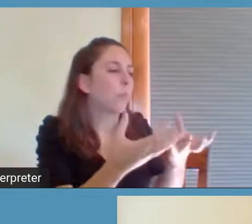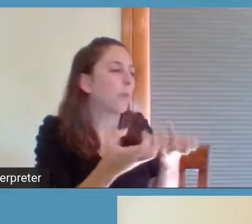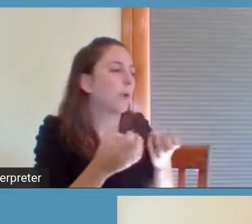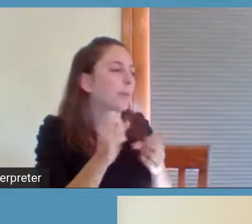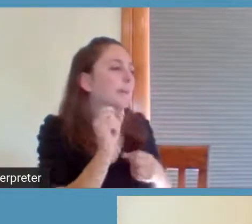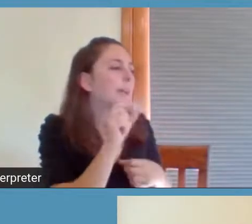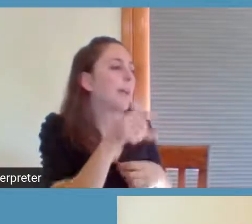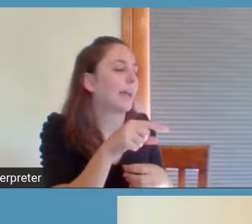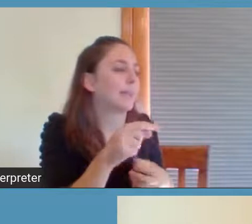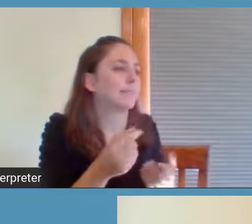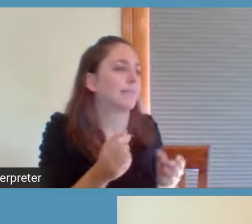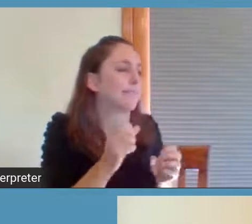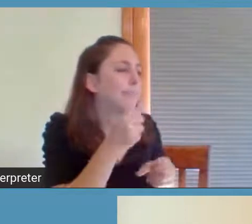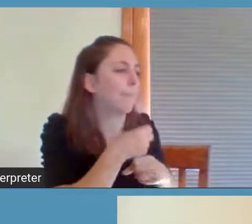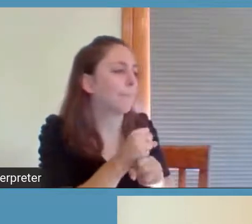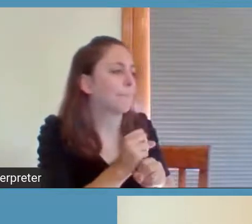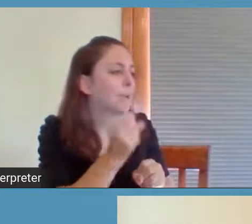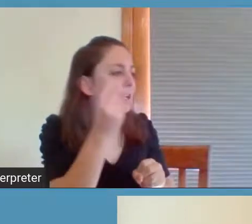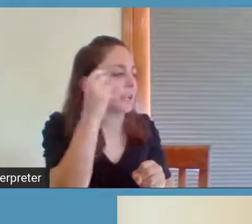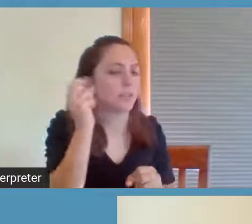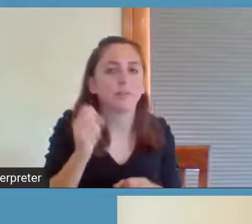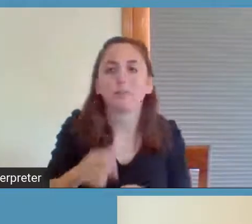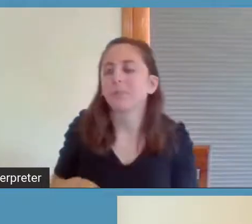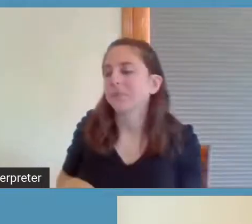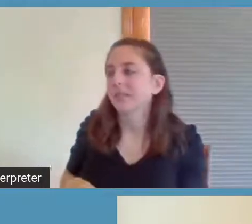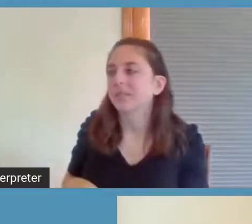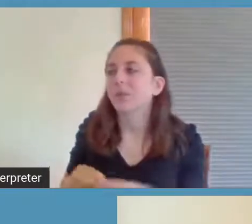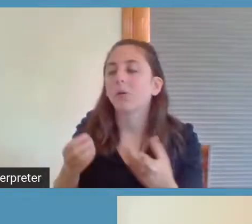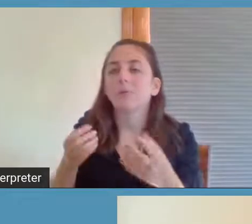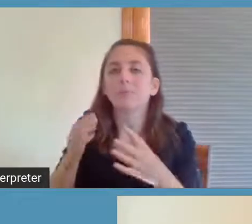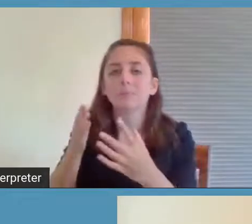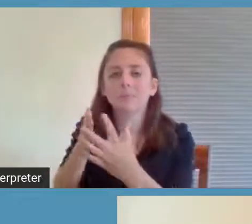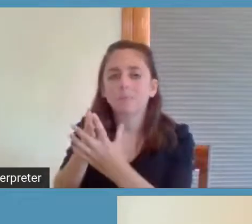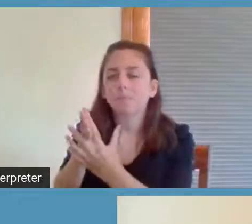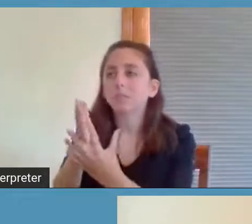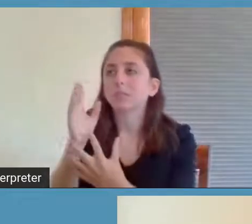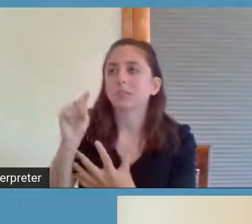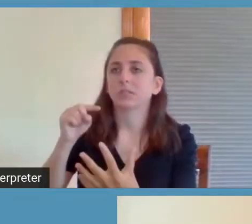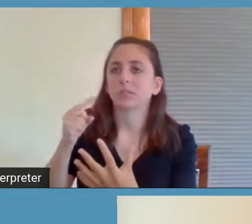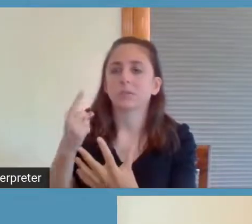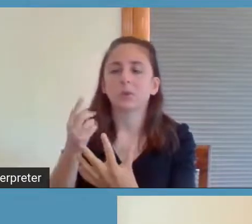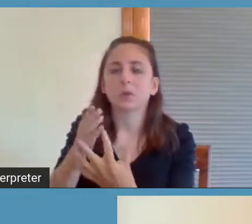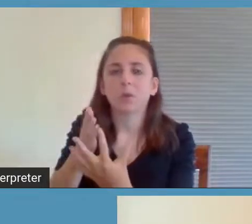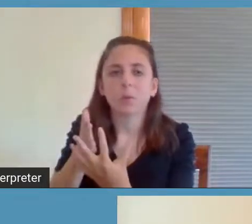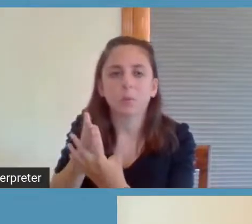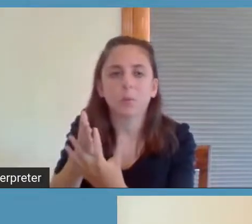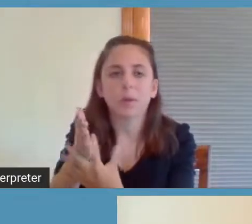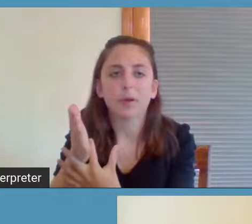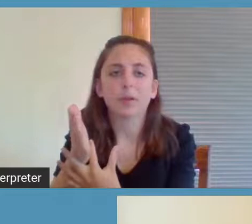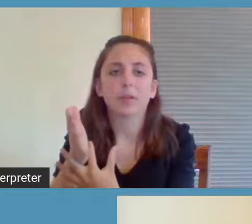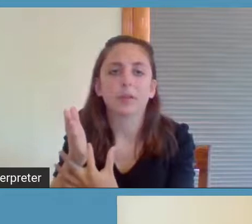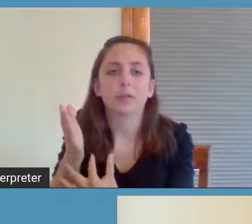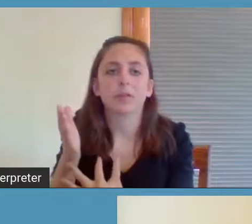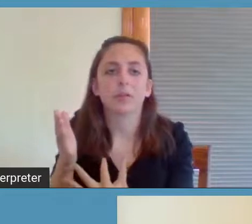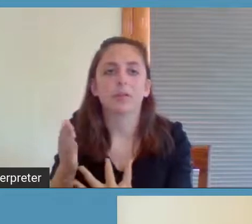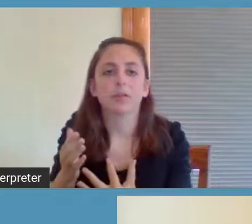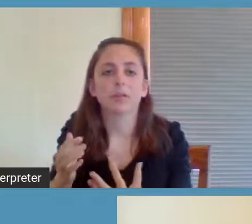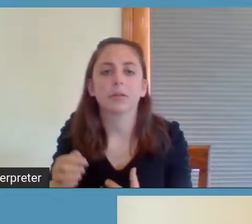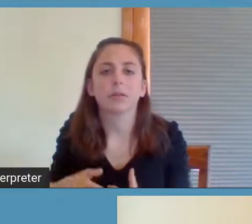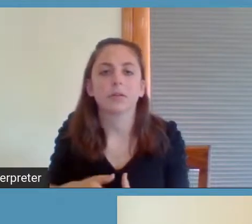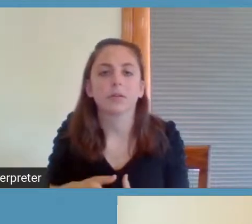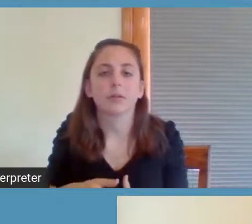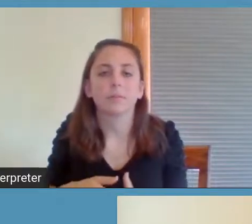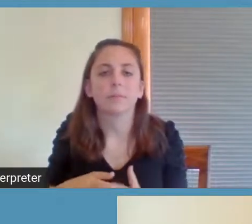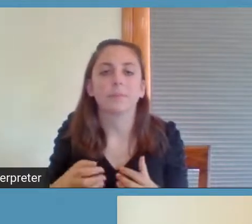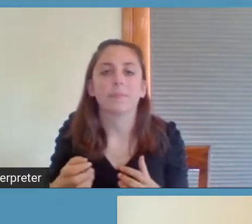like that? You said you did a video. So what I played is someone did a walkthrough of everything and put it on Vimeo and then gave me the files. So if that goes away,